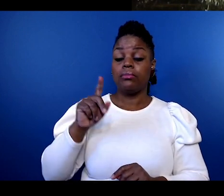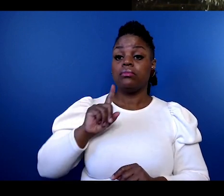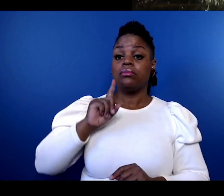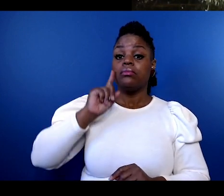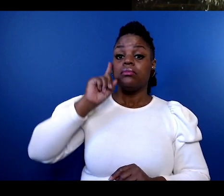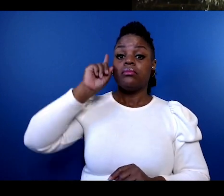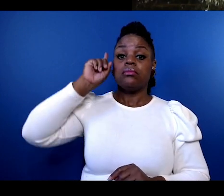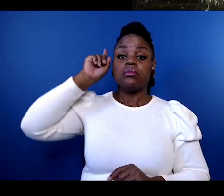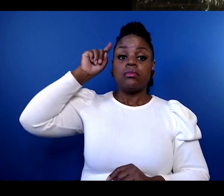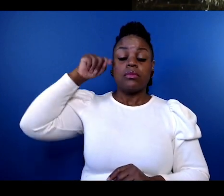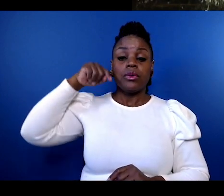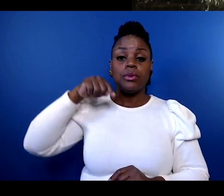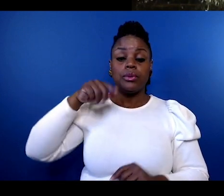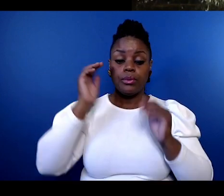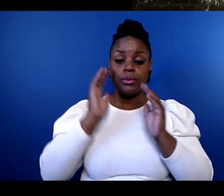Inhale up,